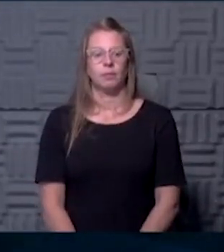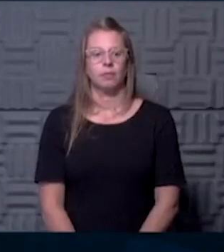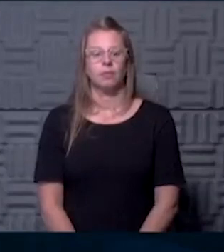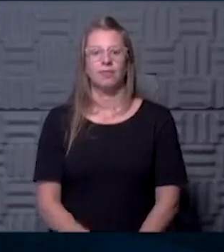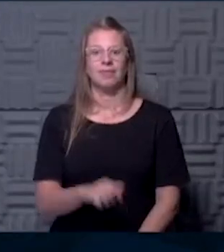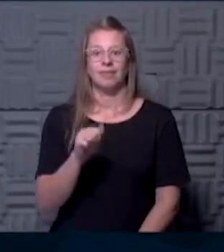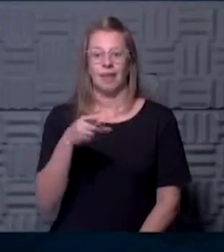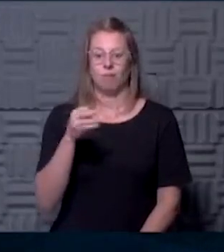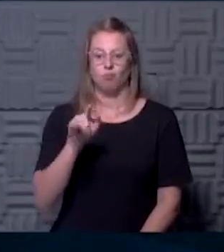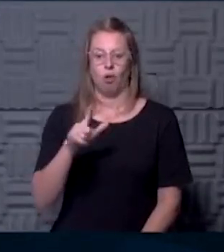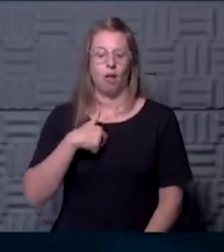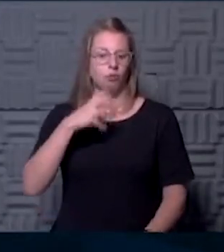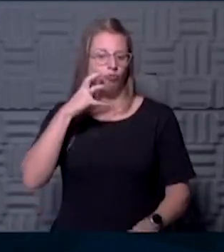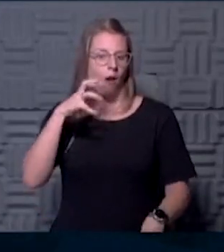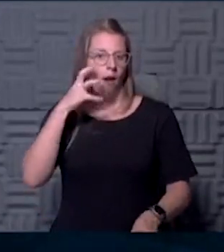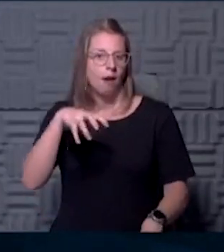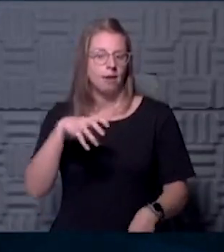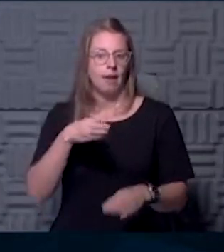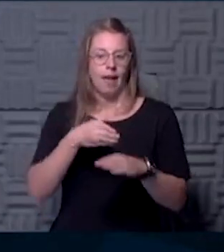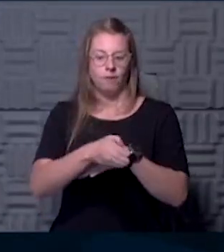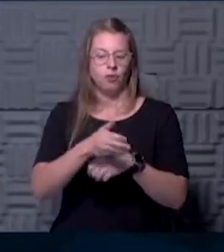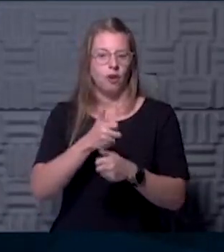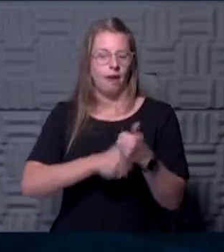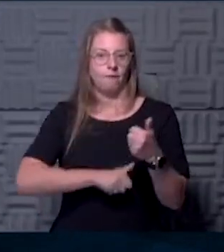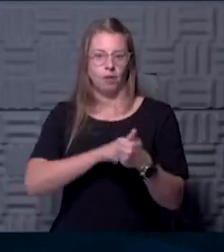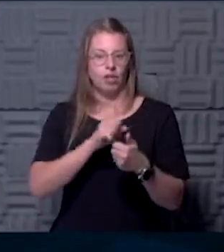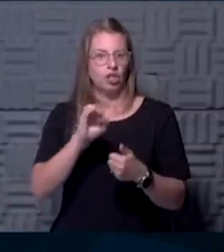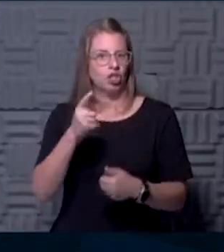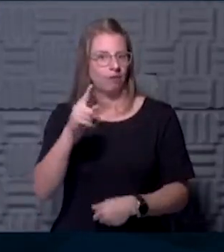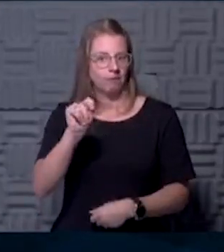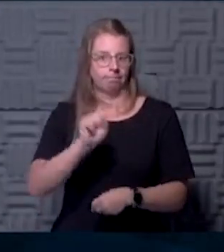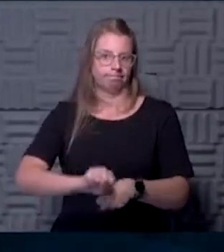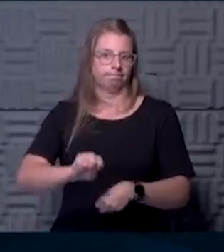In April, I cried probably after every shift.